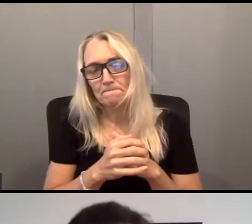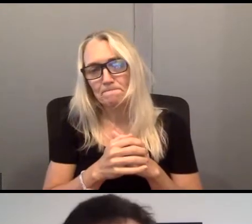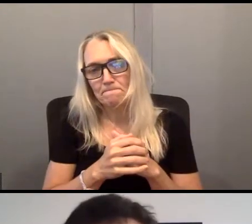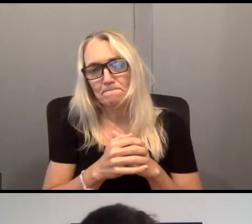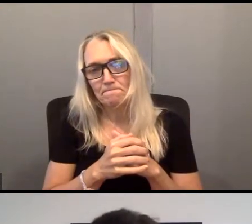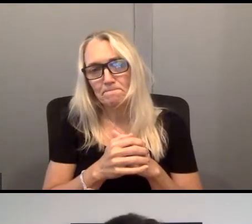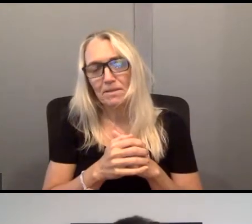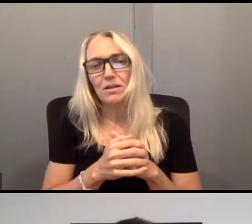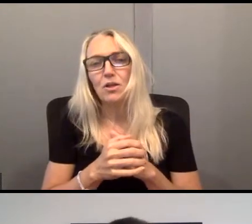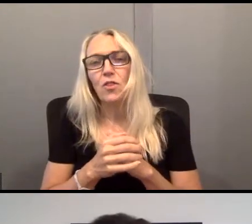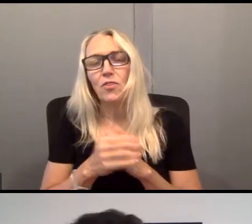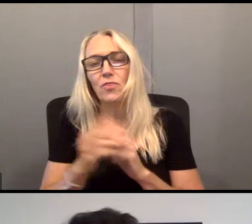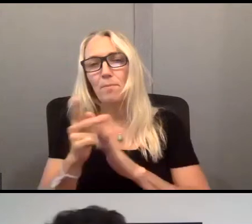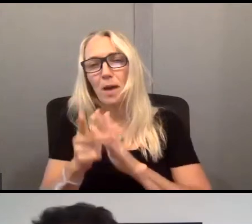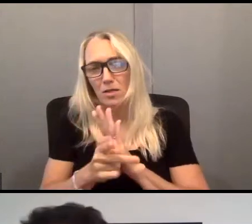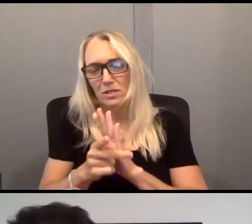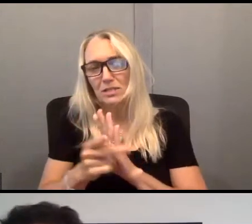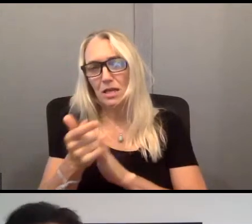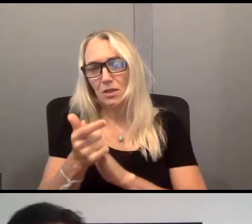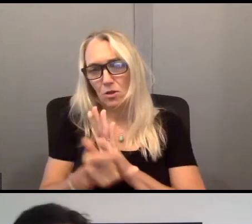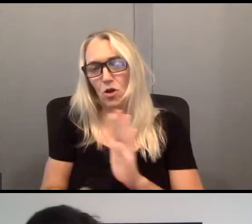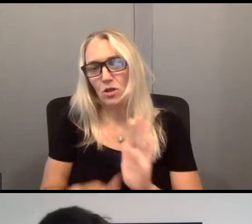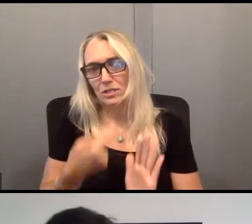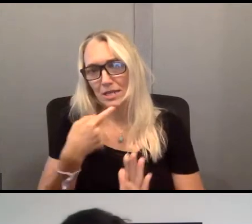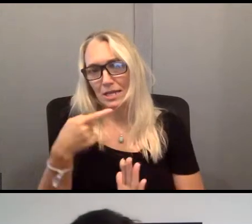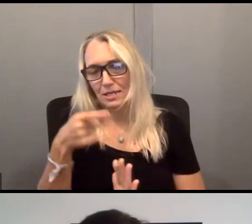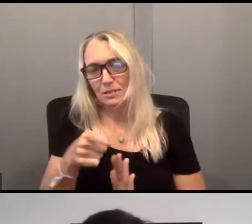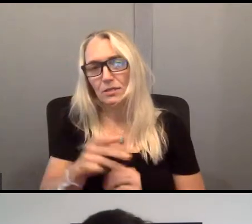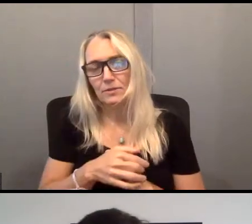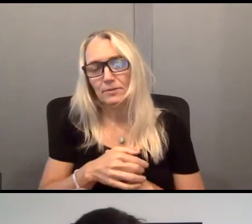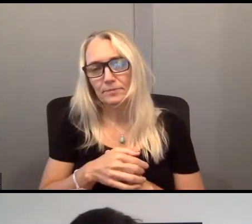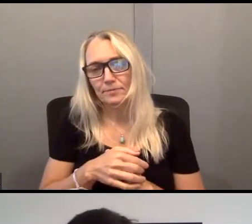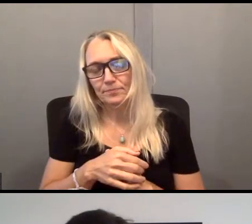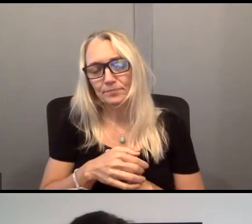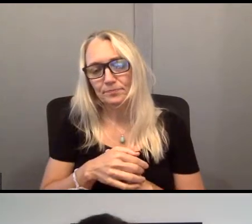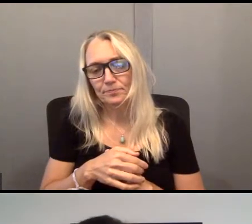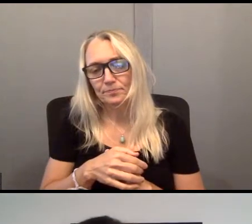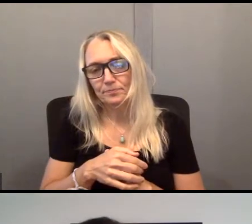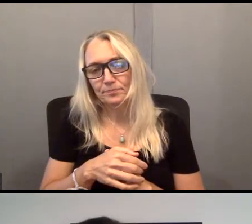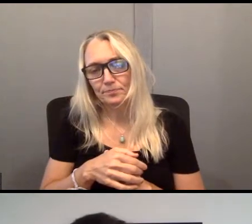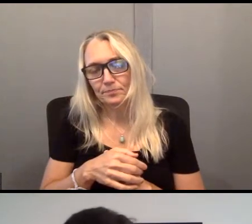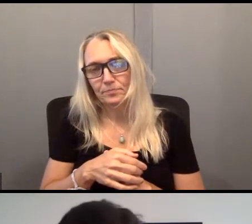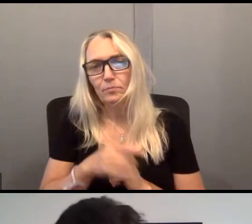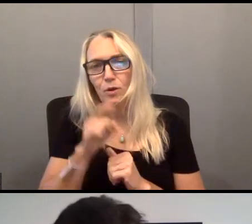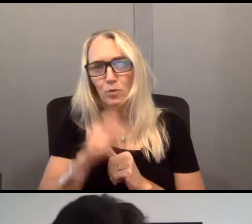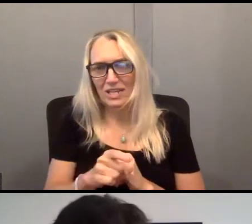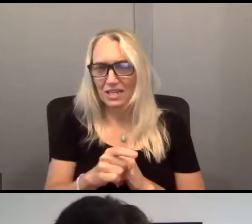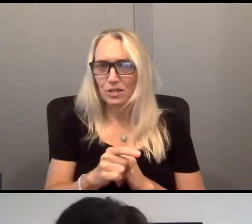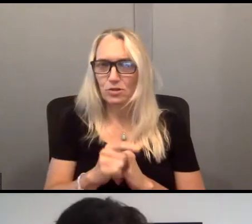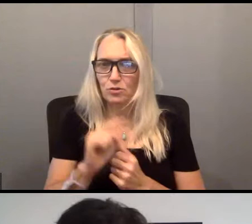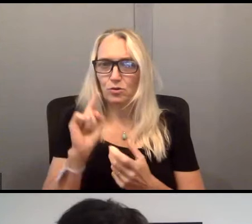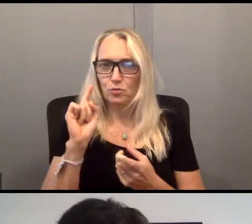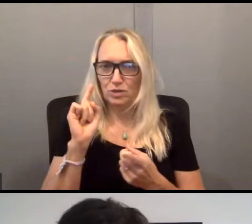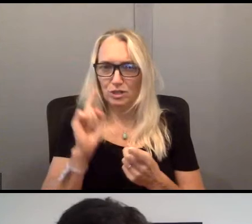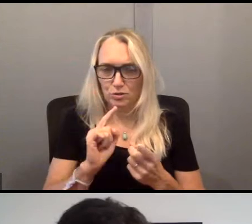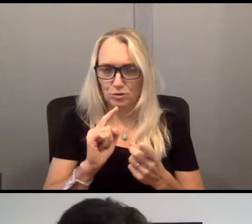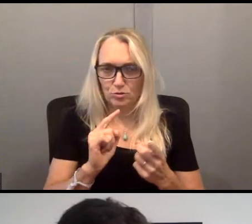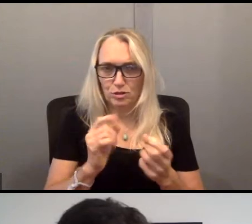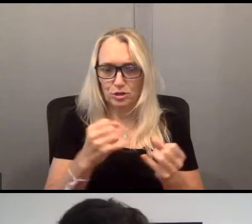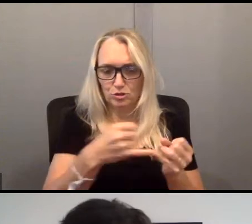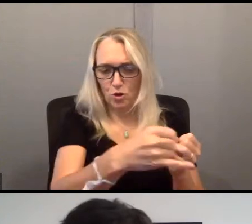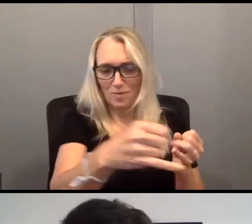Statute also instructs us, in as much as it is practical, to minimize drawing district lines that